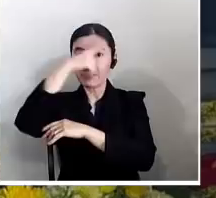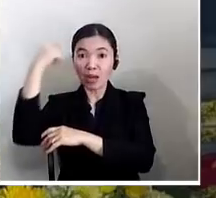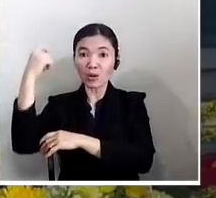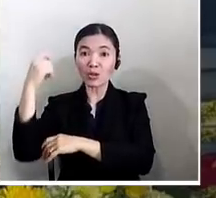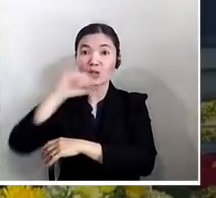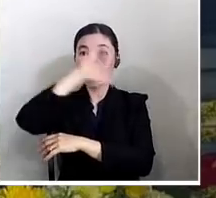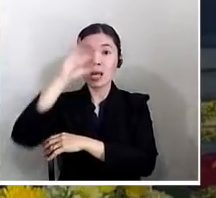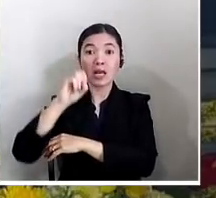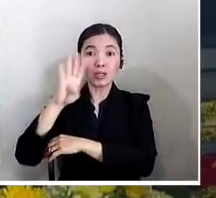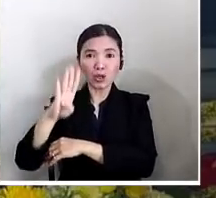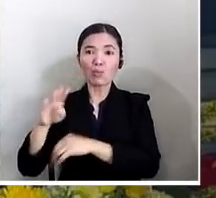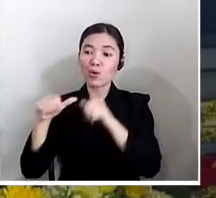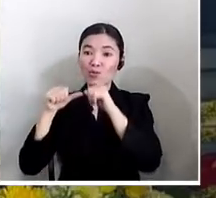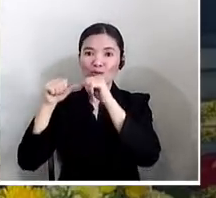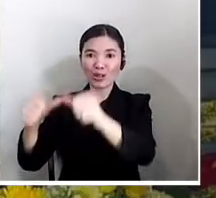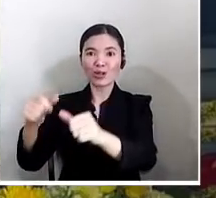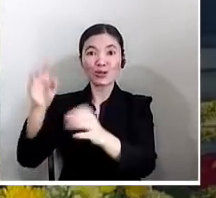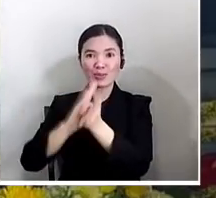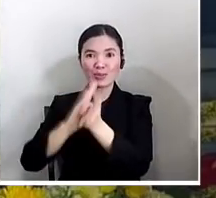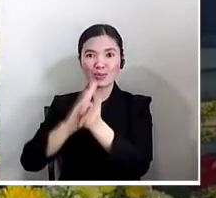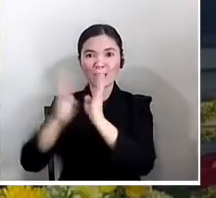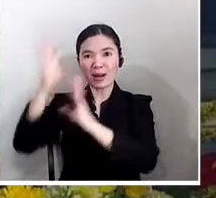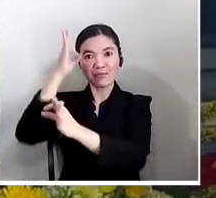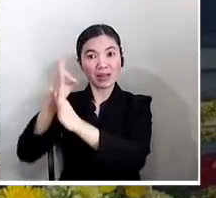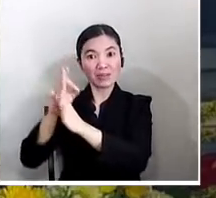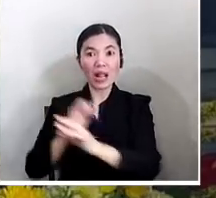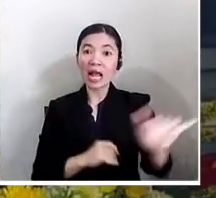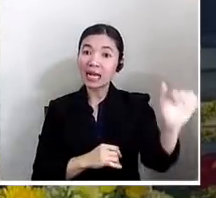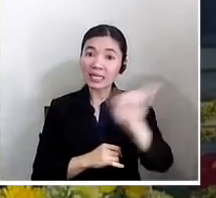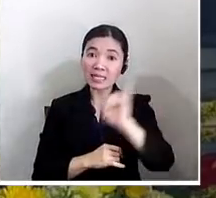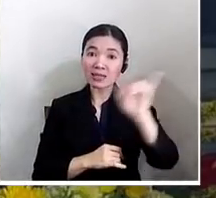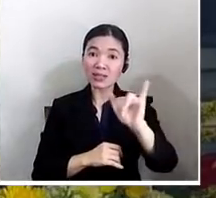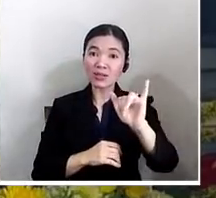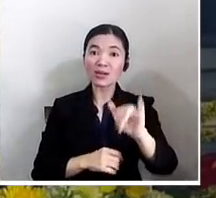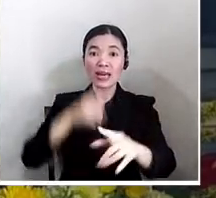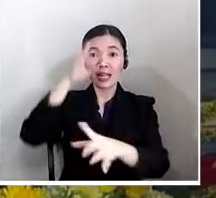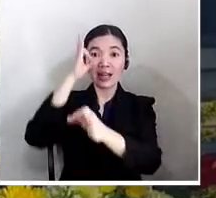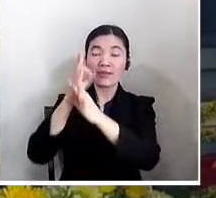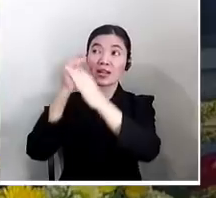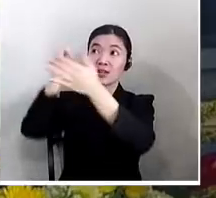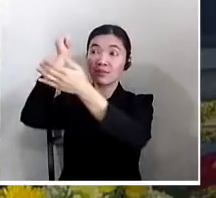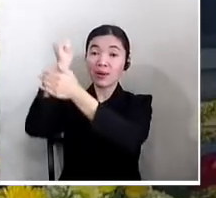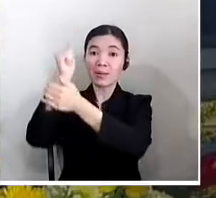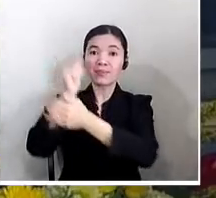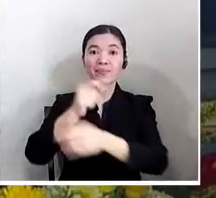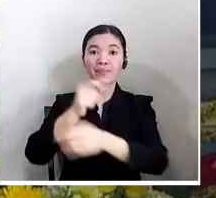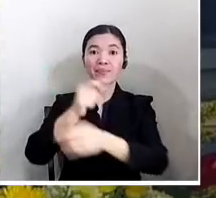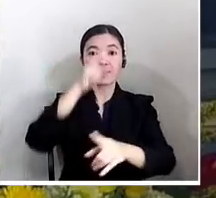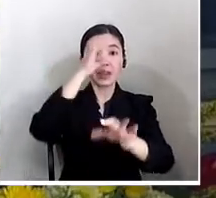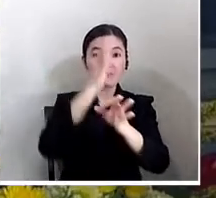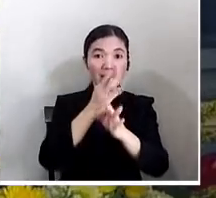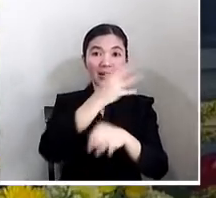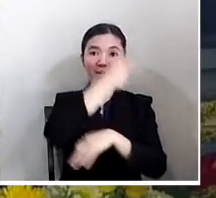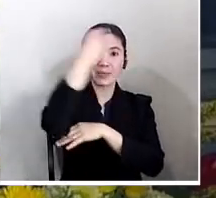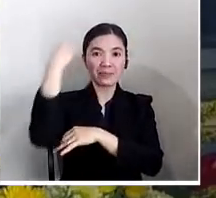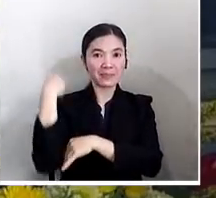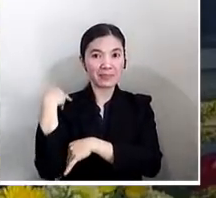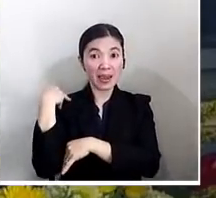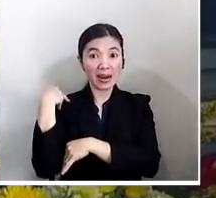our father Abraham, the faith of Mary, the faith of